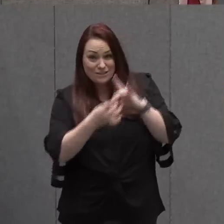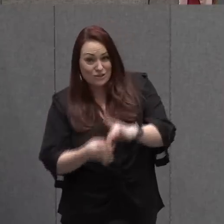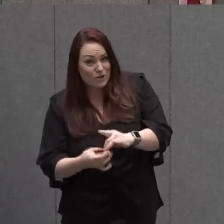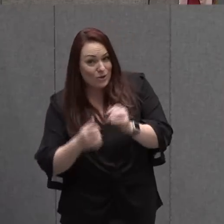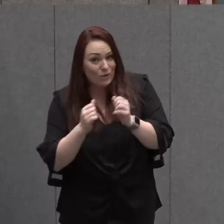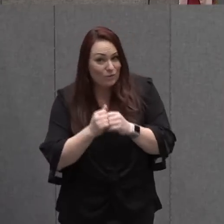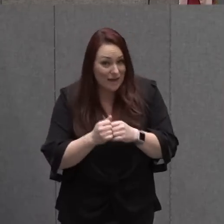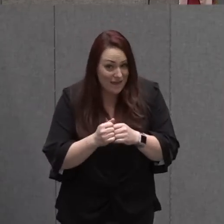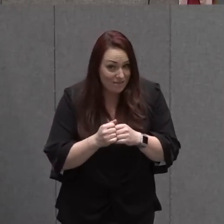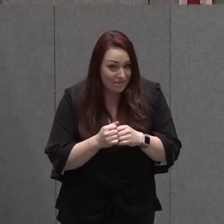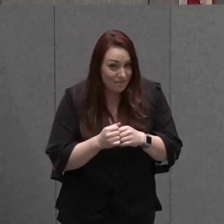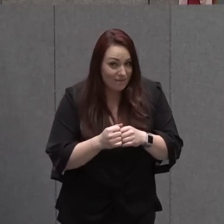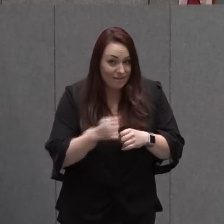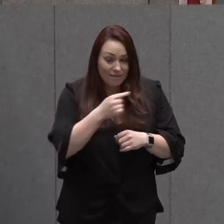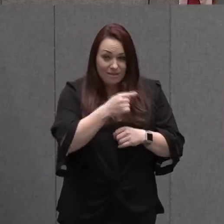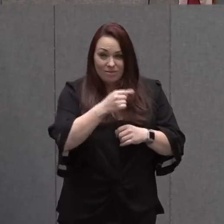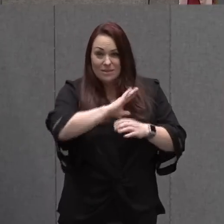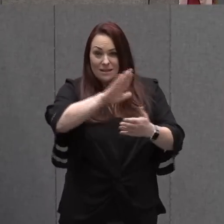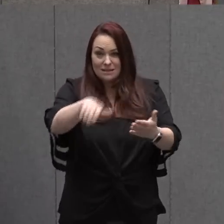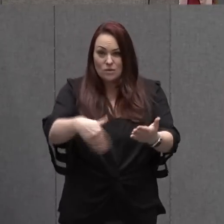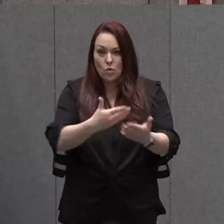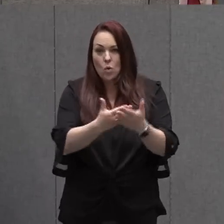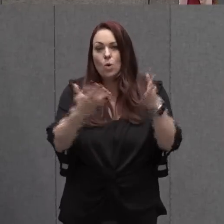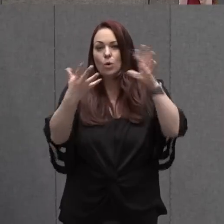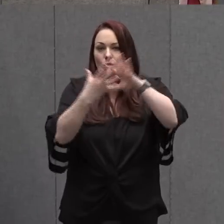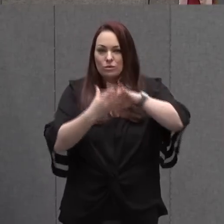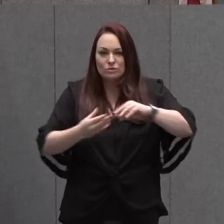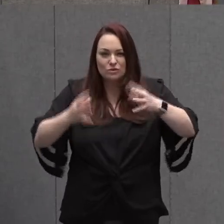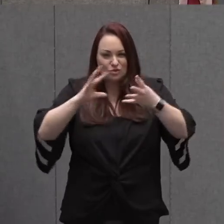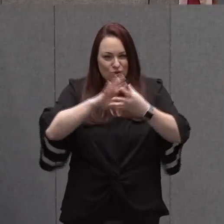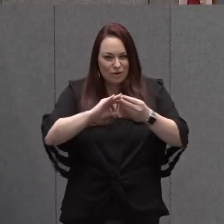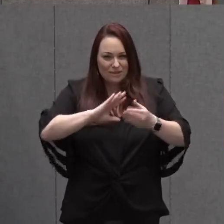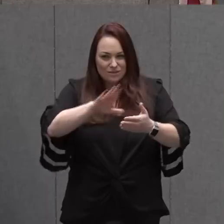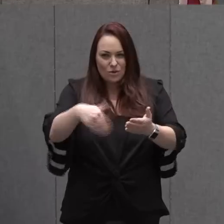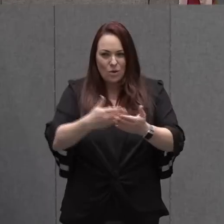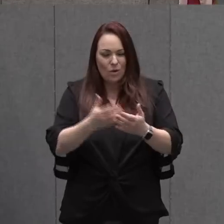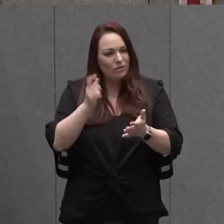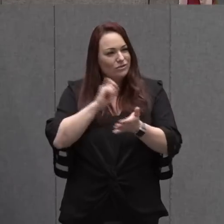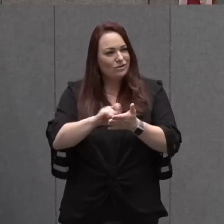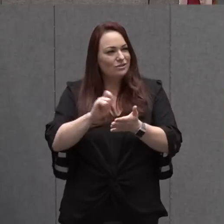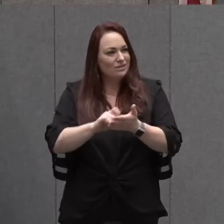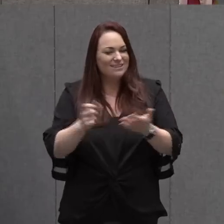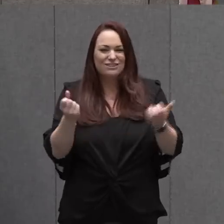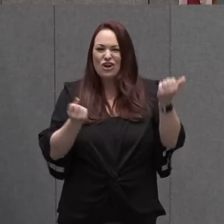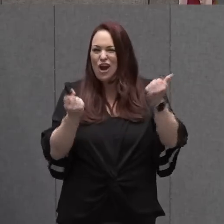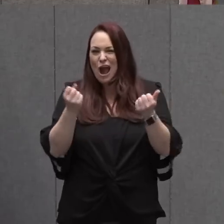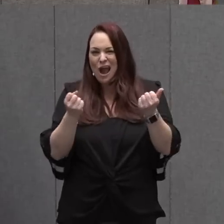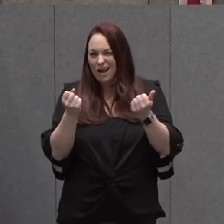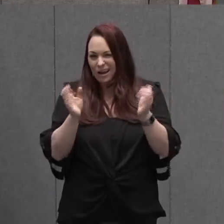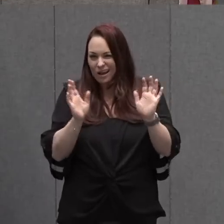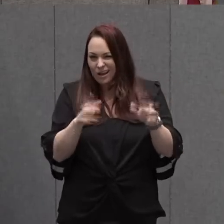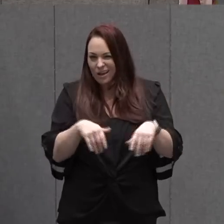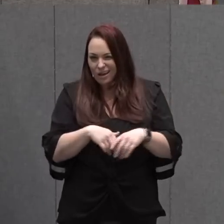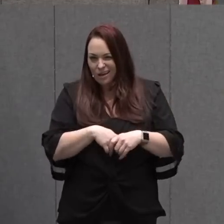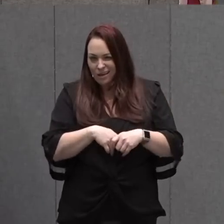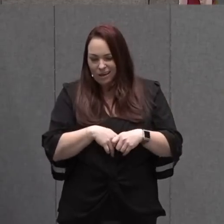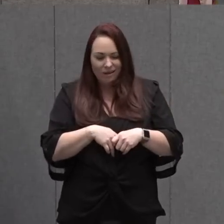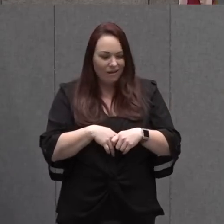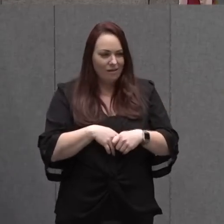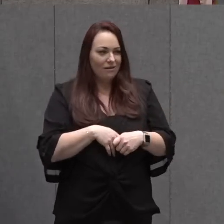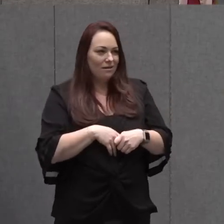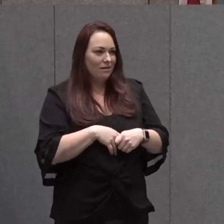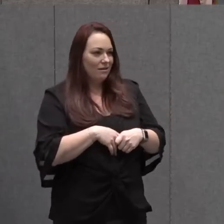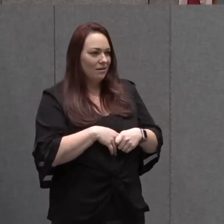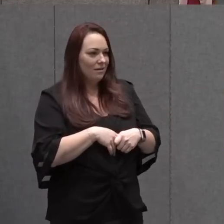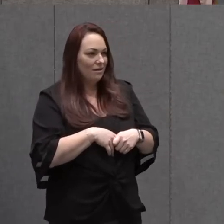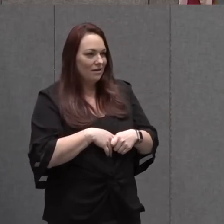with this whole story, this whole journal. Yeah, it's a car. It's not going